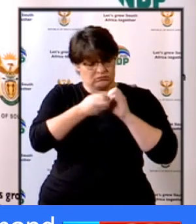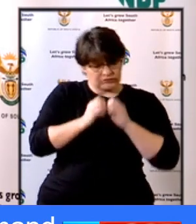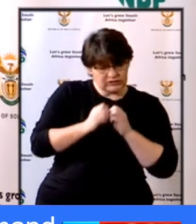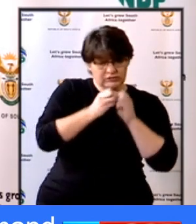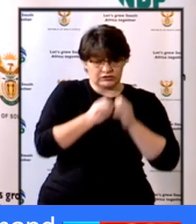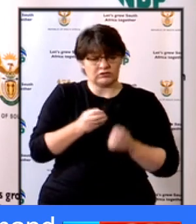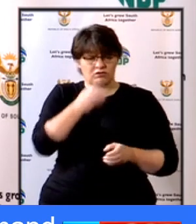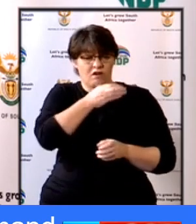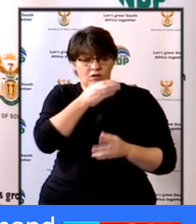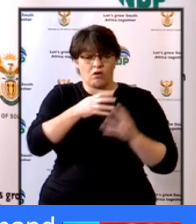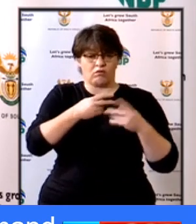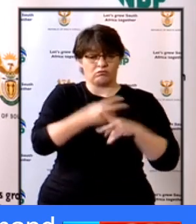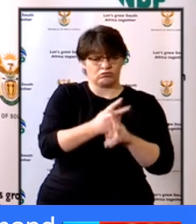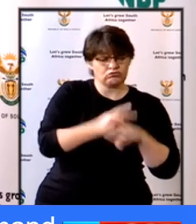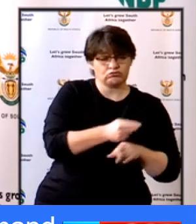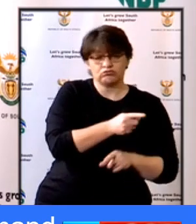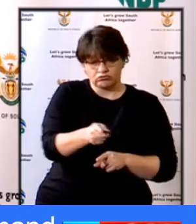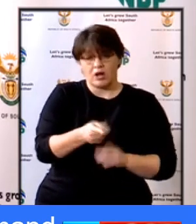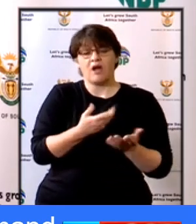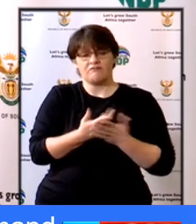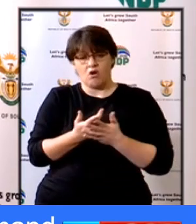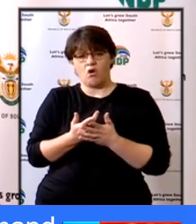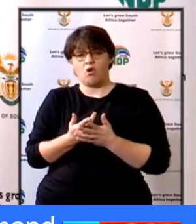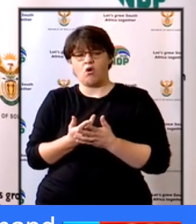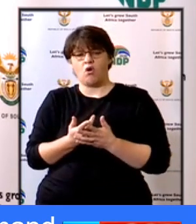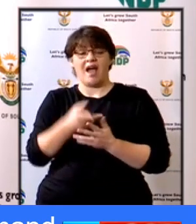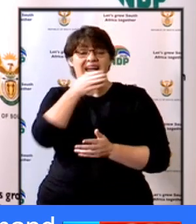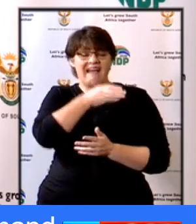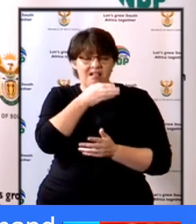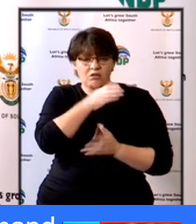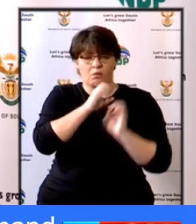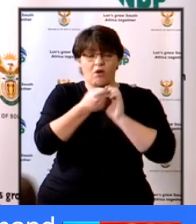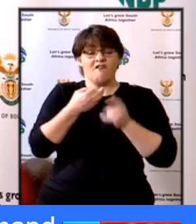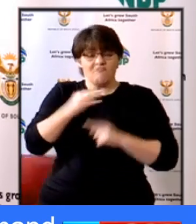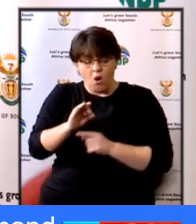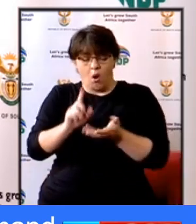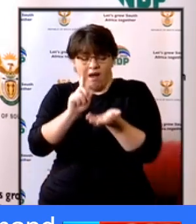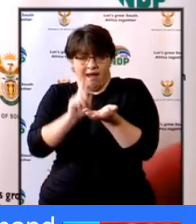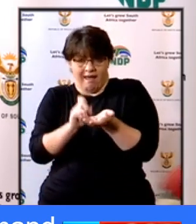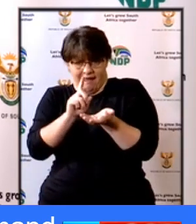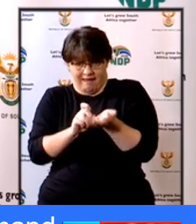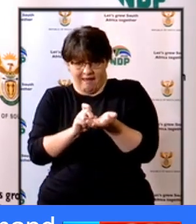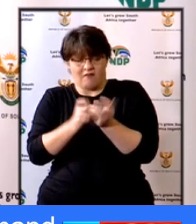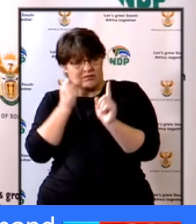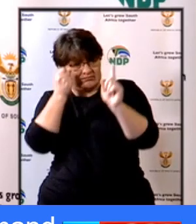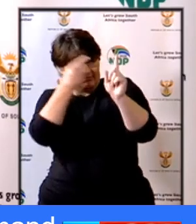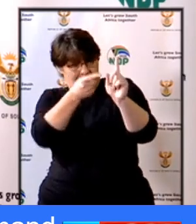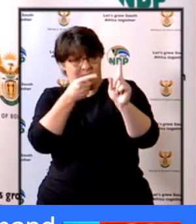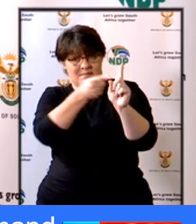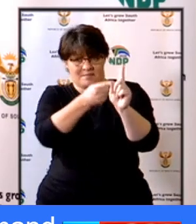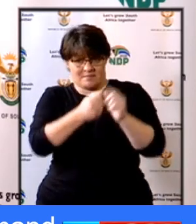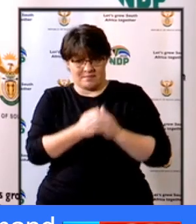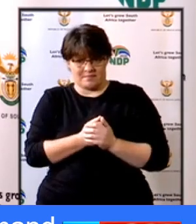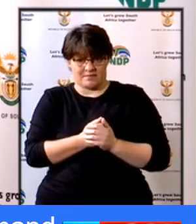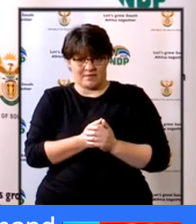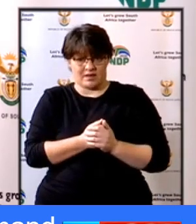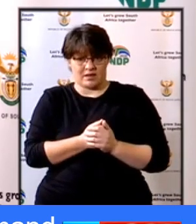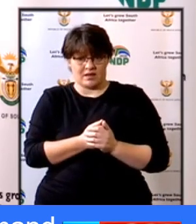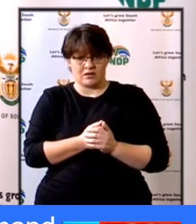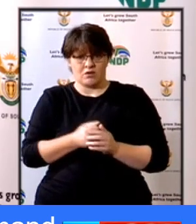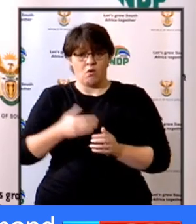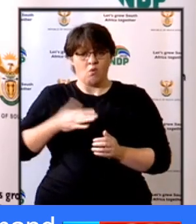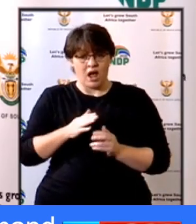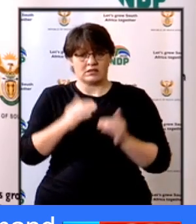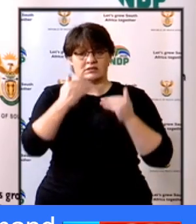some industrial alcohol for hand sanitizers and disinfectant purposes so that we don't run short of